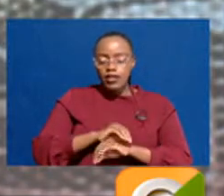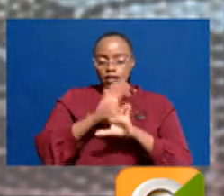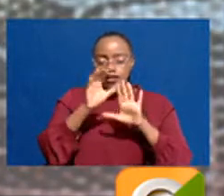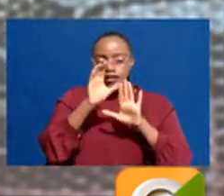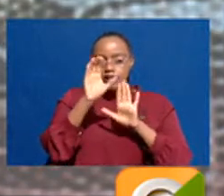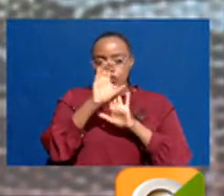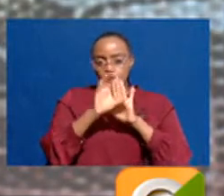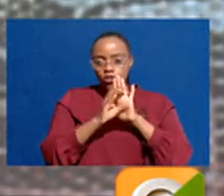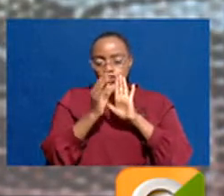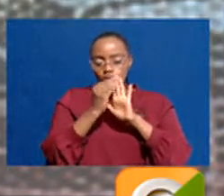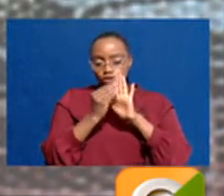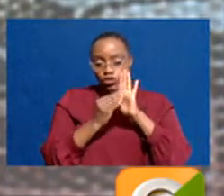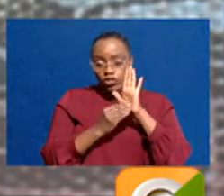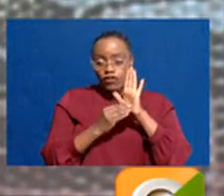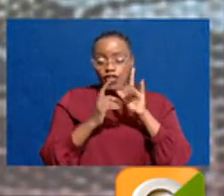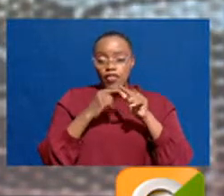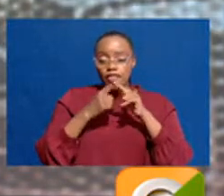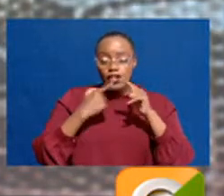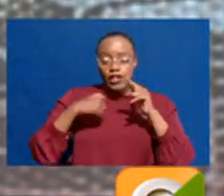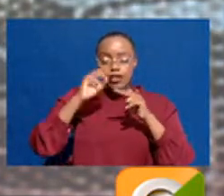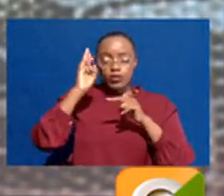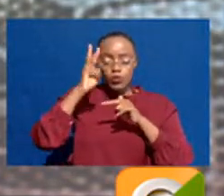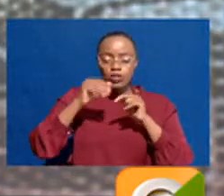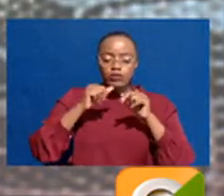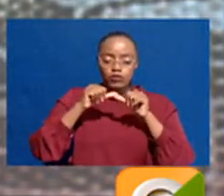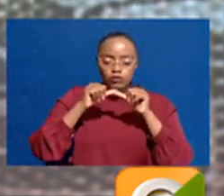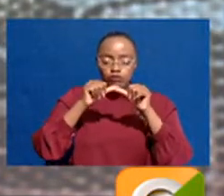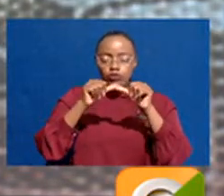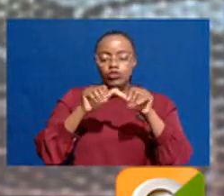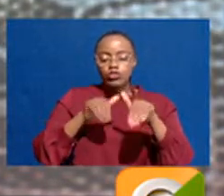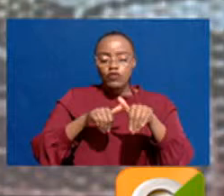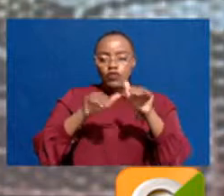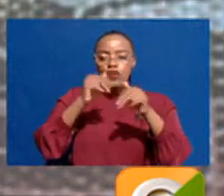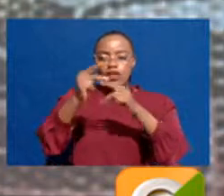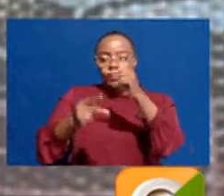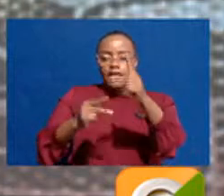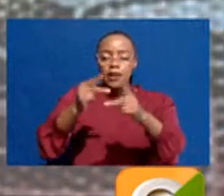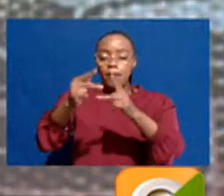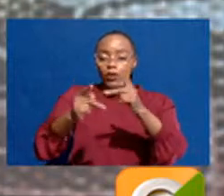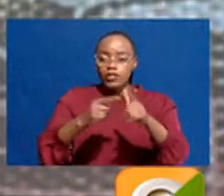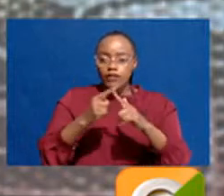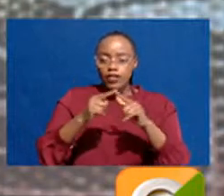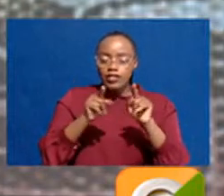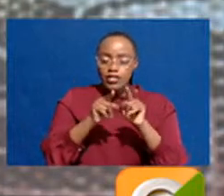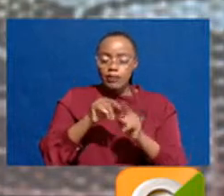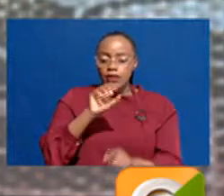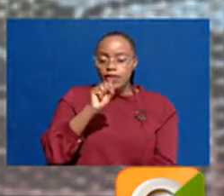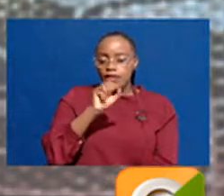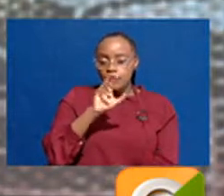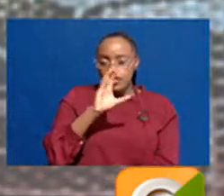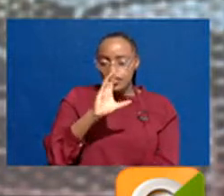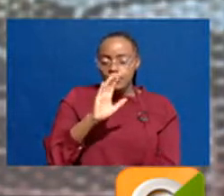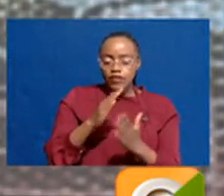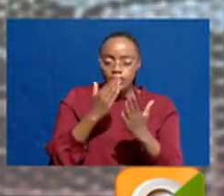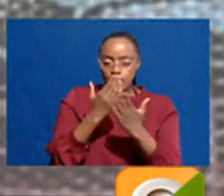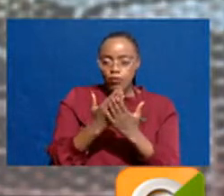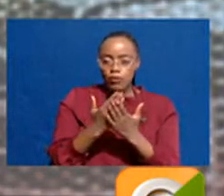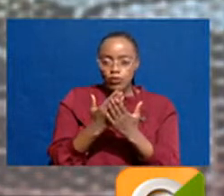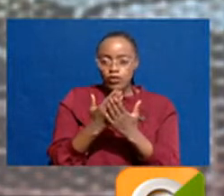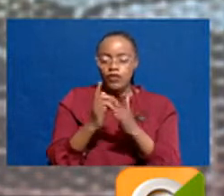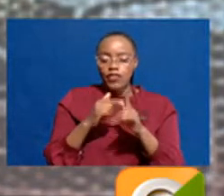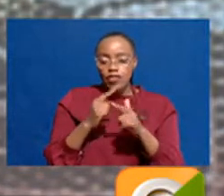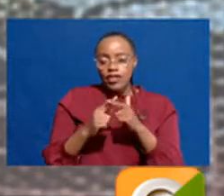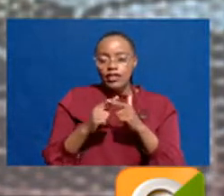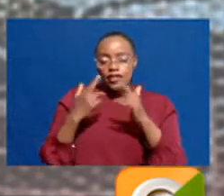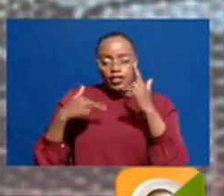Constitution, and we go through that process. So, yes, it will come to SRC as a proposal, then we